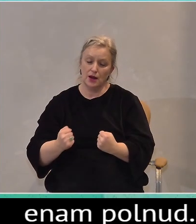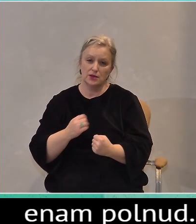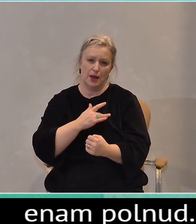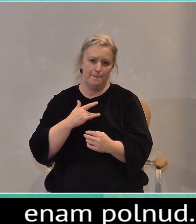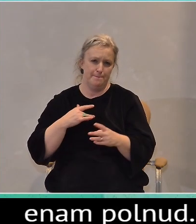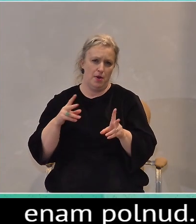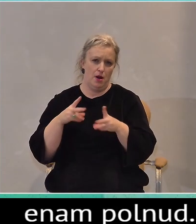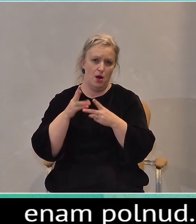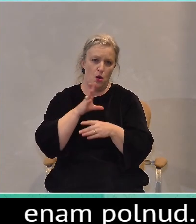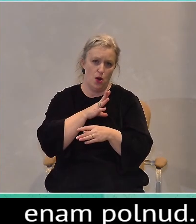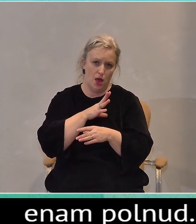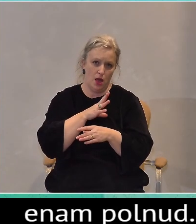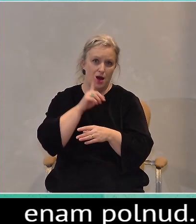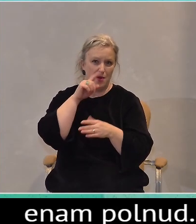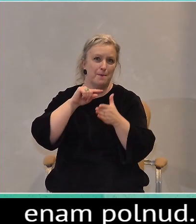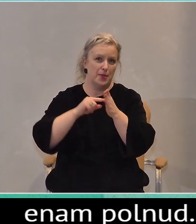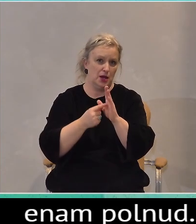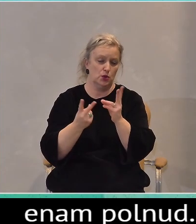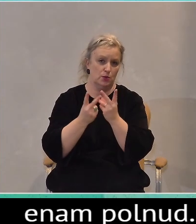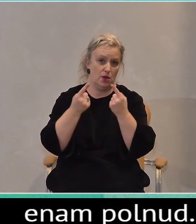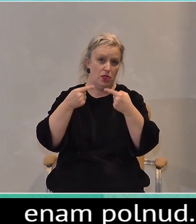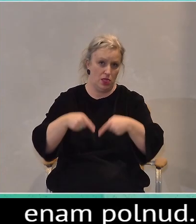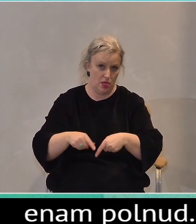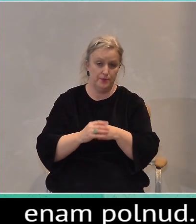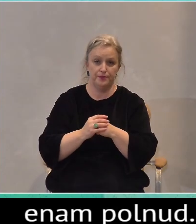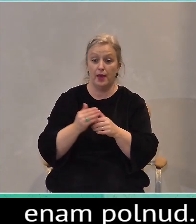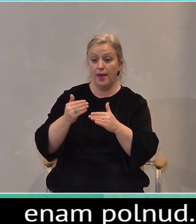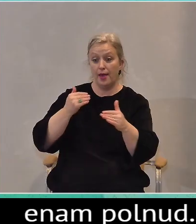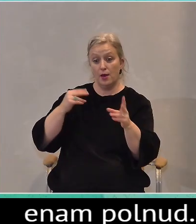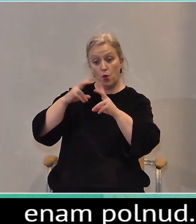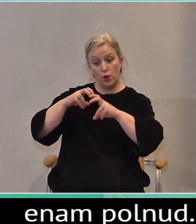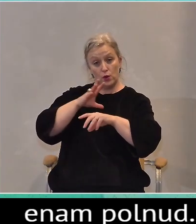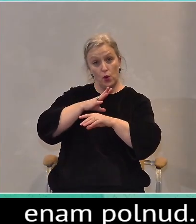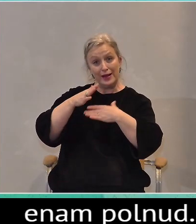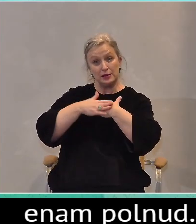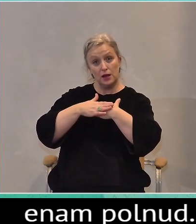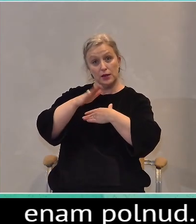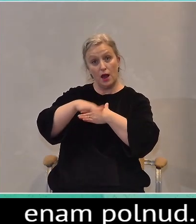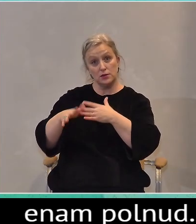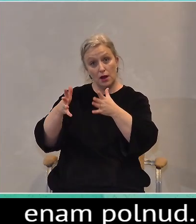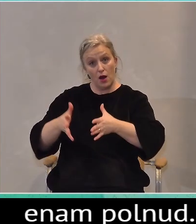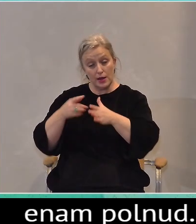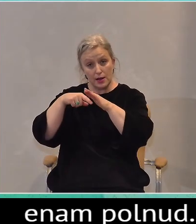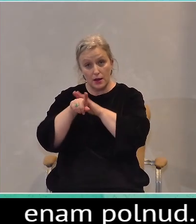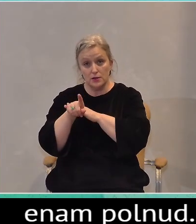to severe RSV bronchiolitis at the age of 11